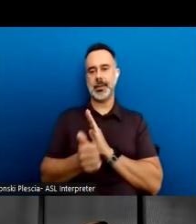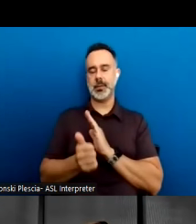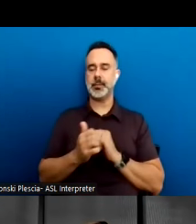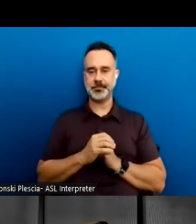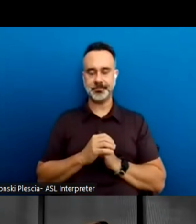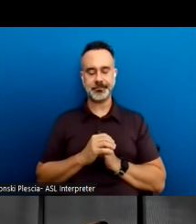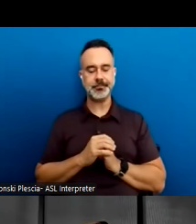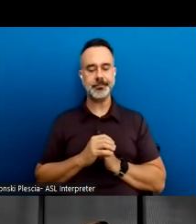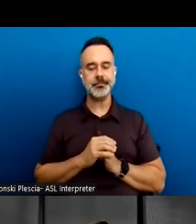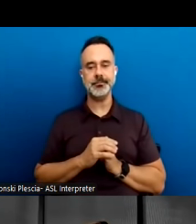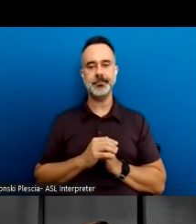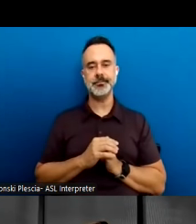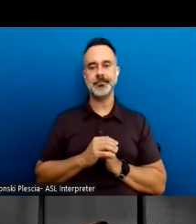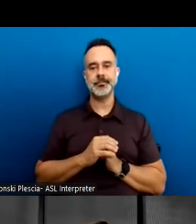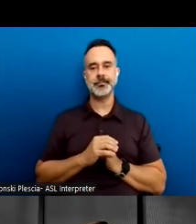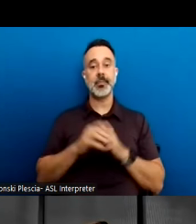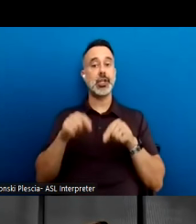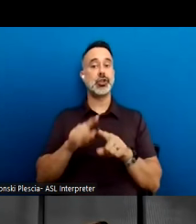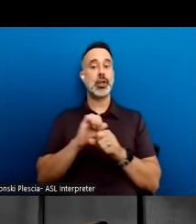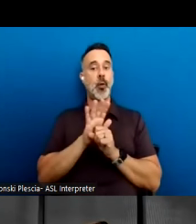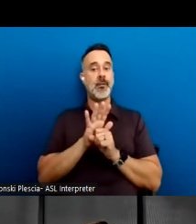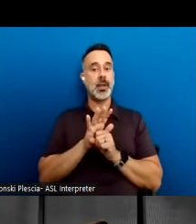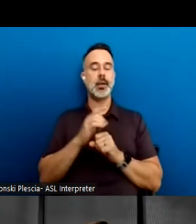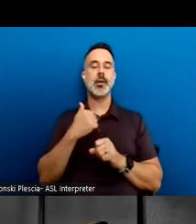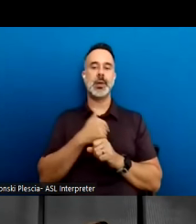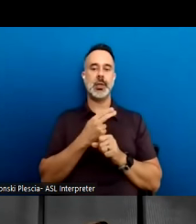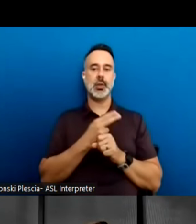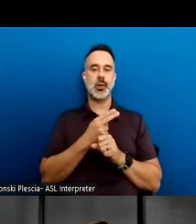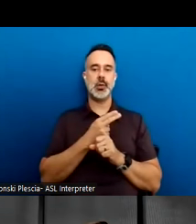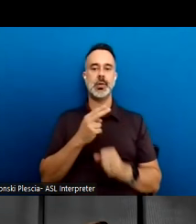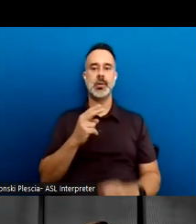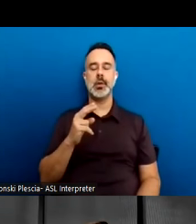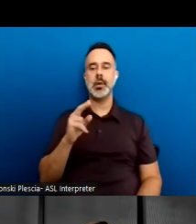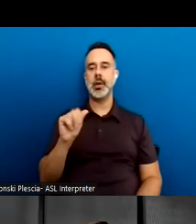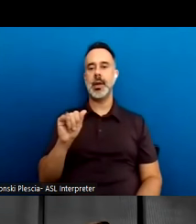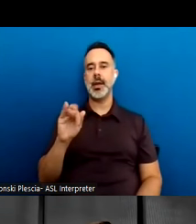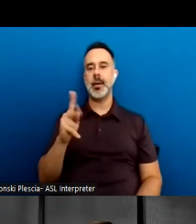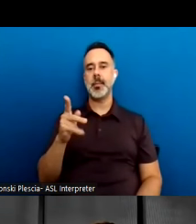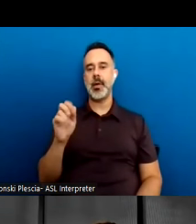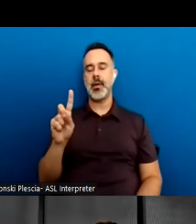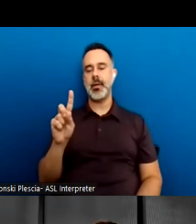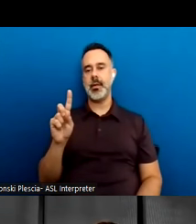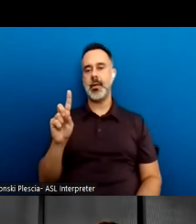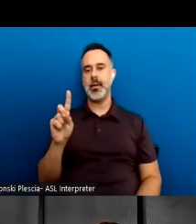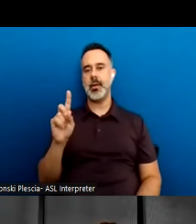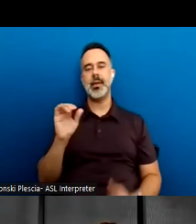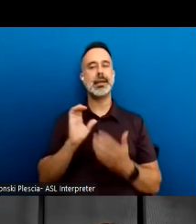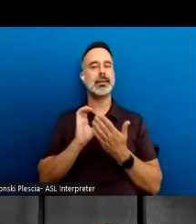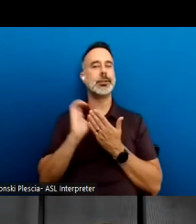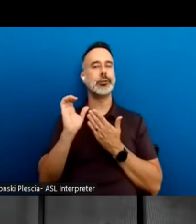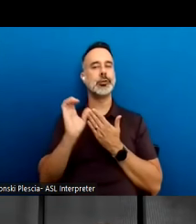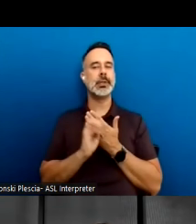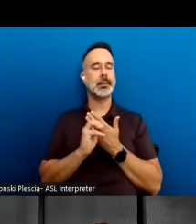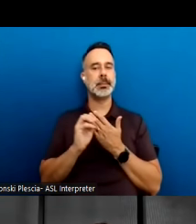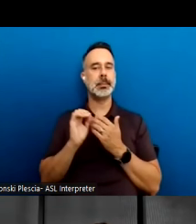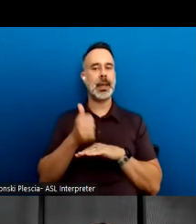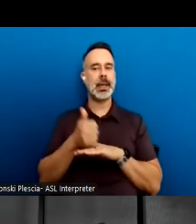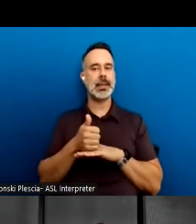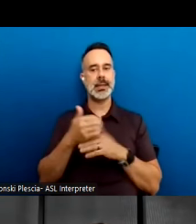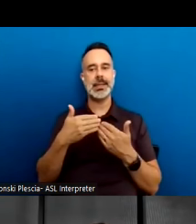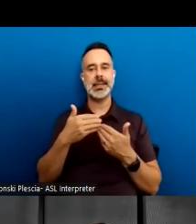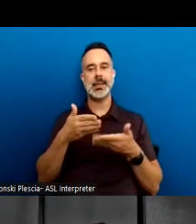During the COVID, we did use Nearpod, which is really just a curriculum-based, easily accessible way for students